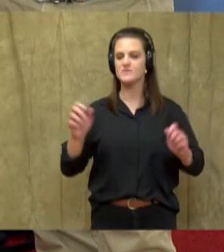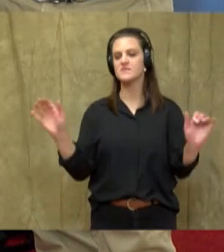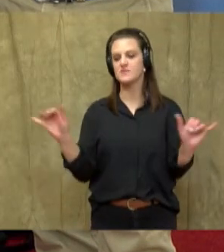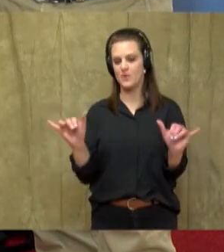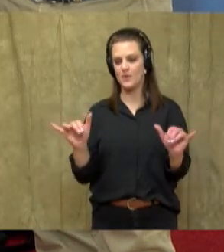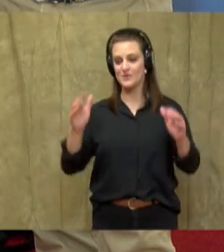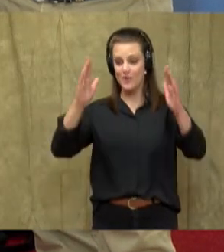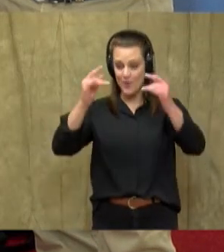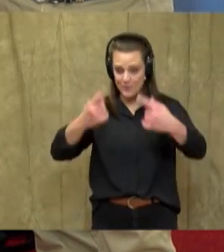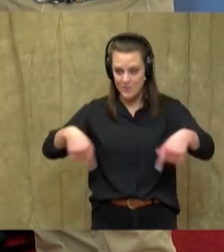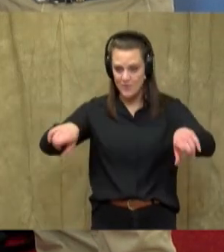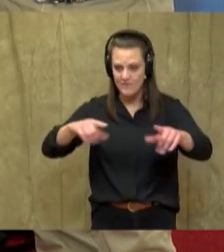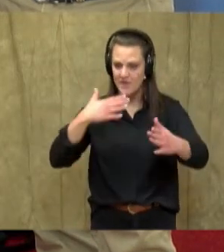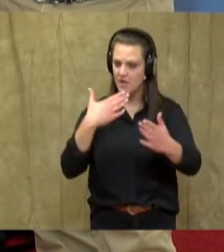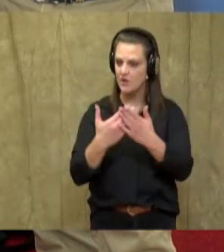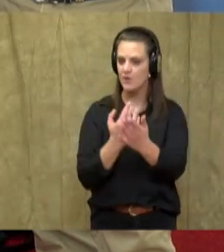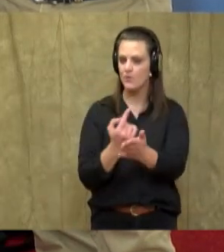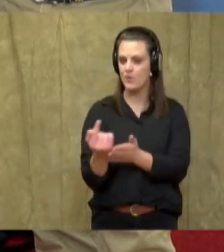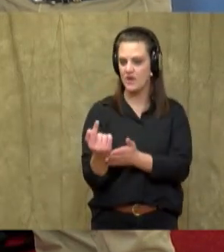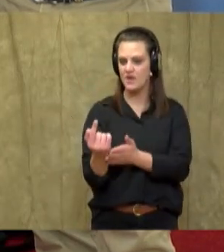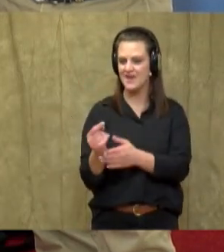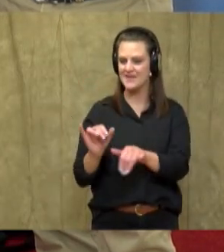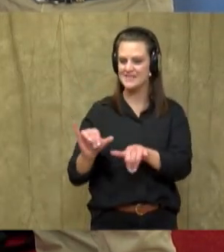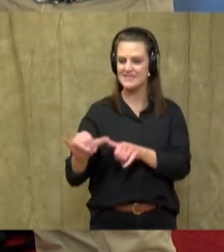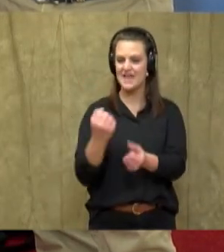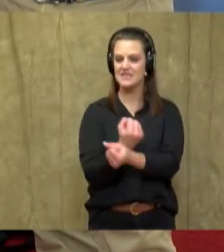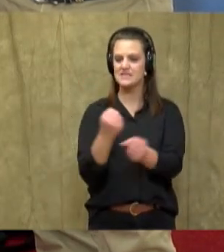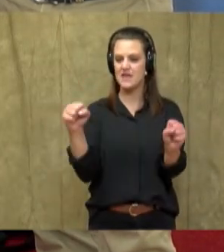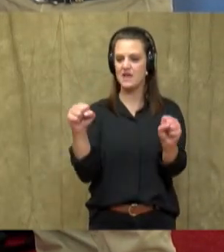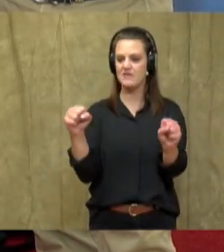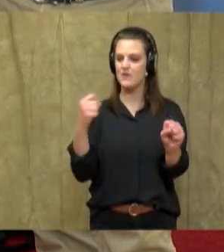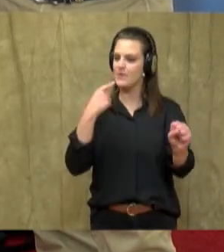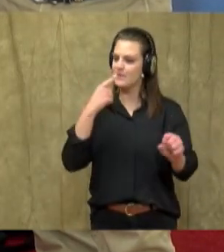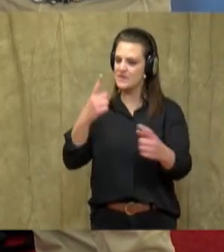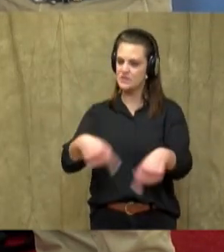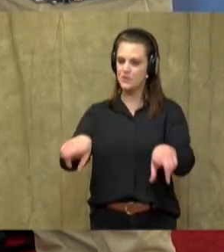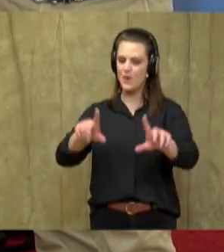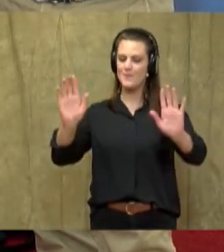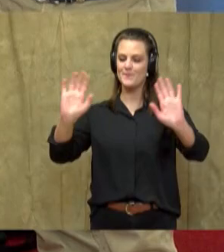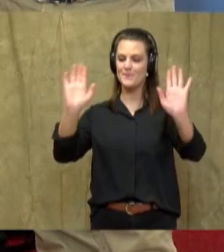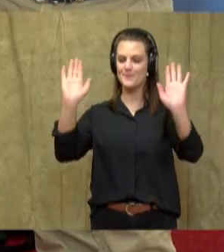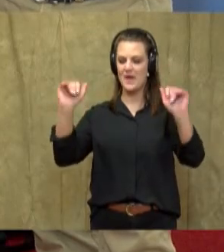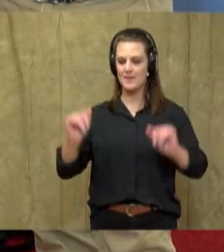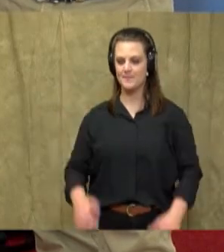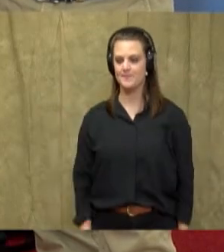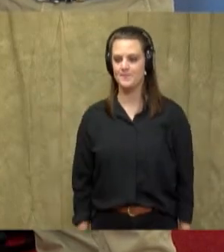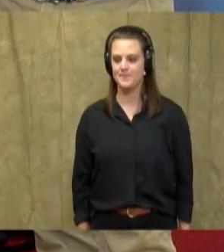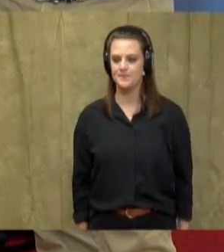I hope you all have a wonderful week. Stay safe. We miss you. See you next time.